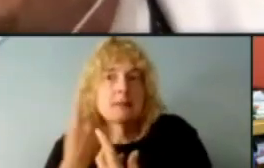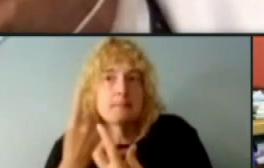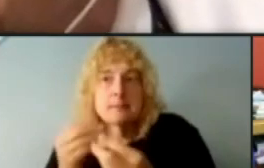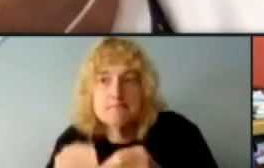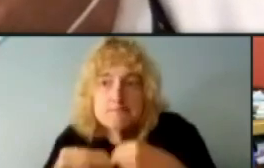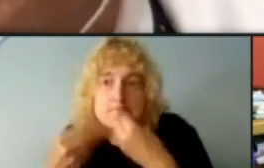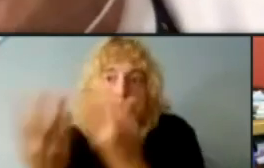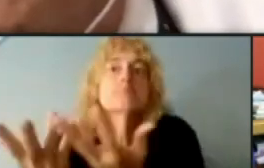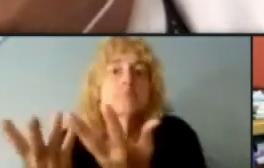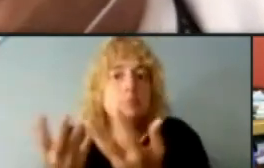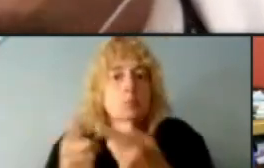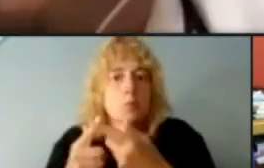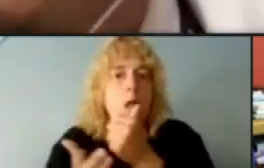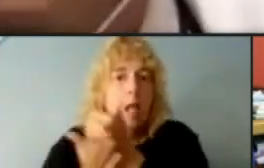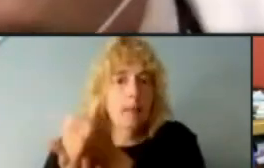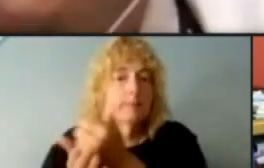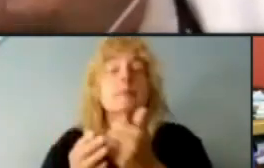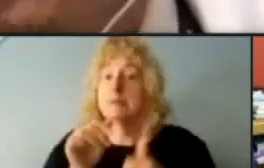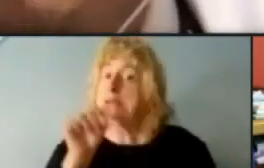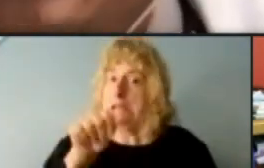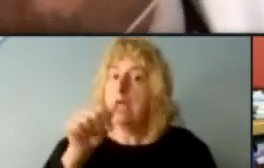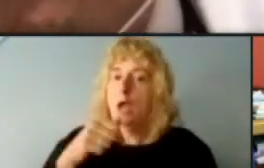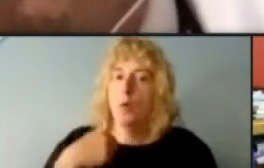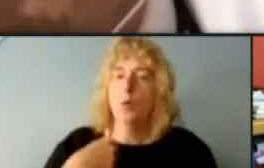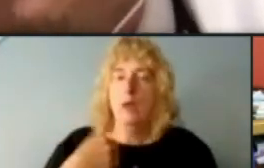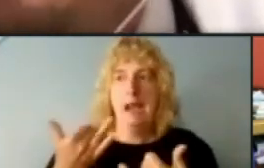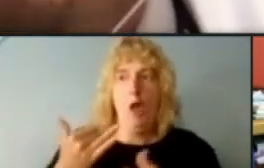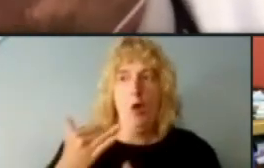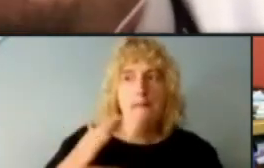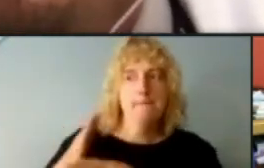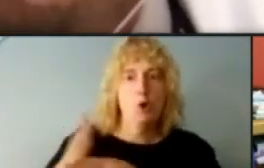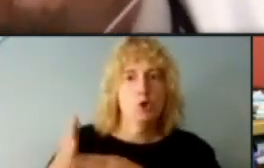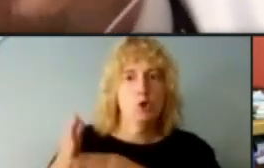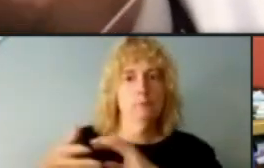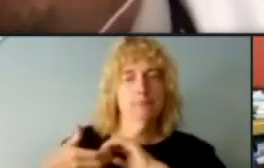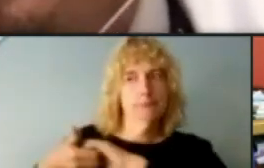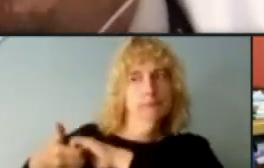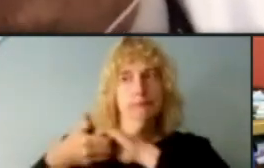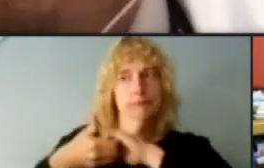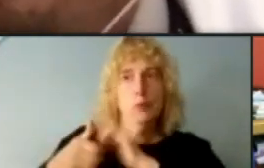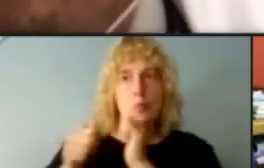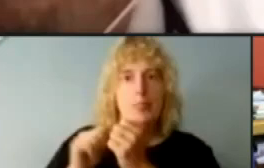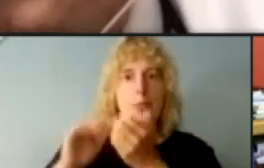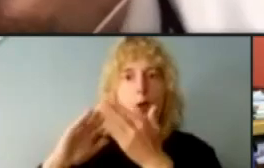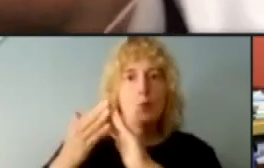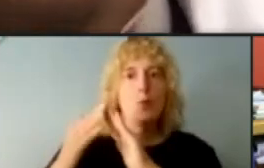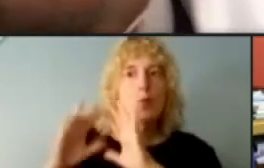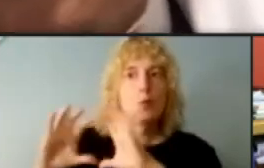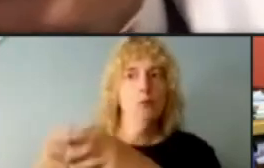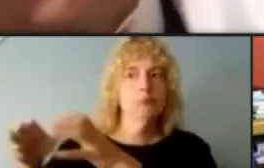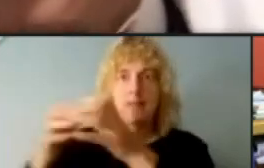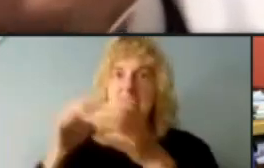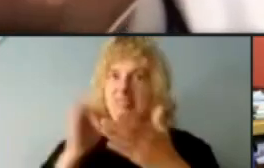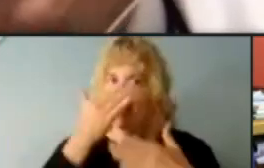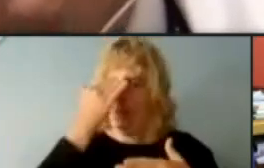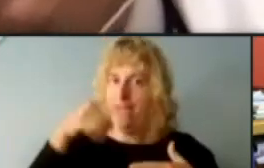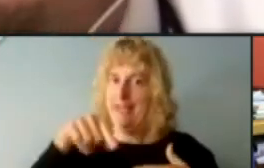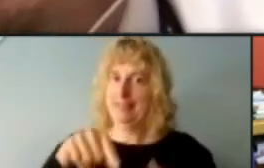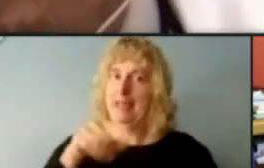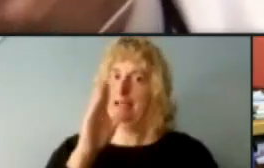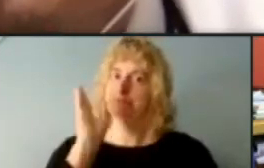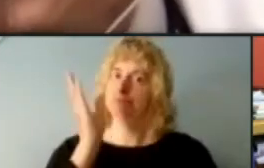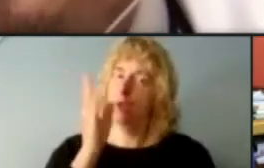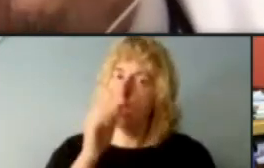with community organizations, and that's one of the reasons why being part of this symposium was really important to our group, is that so we could